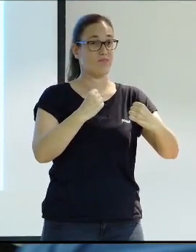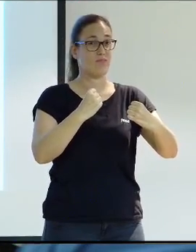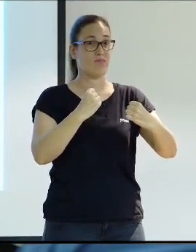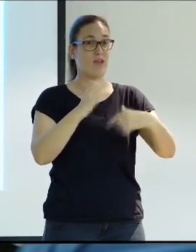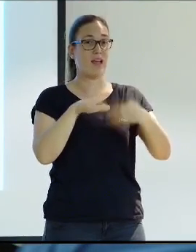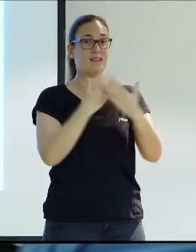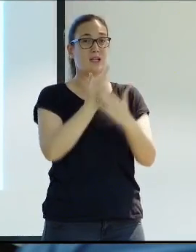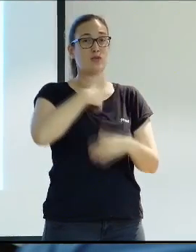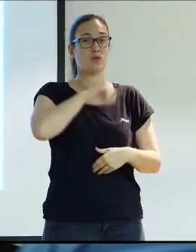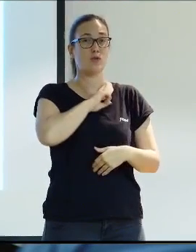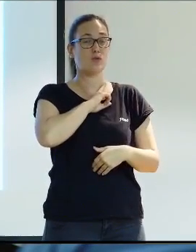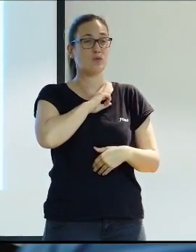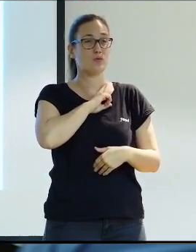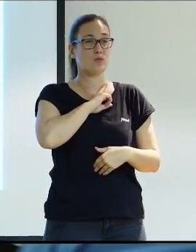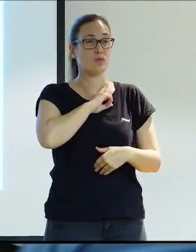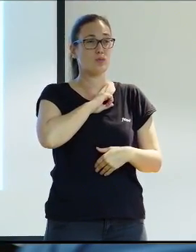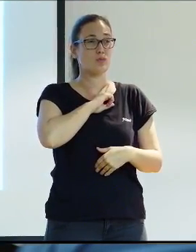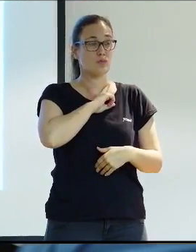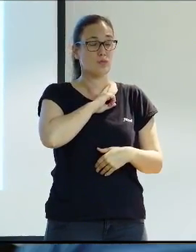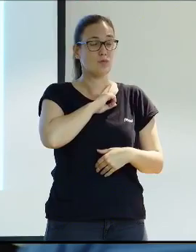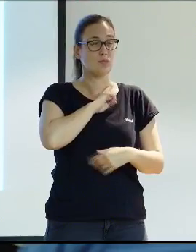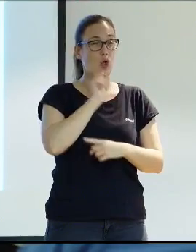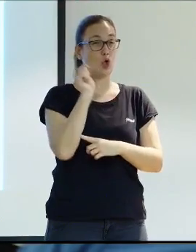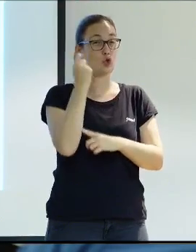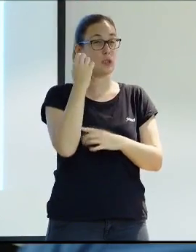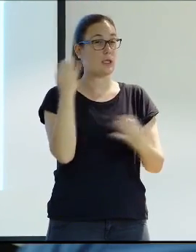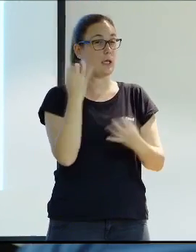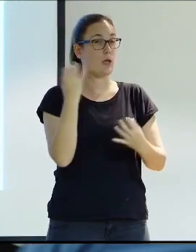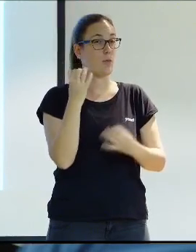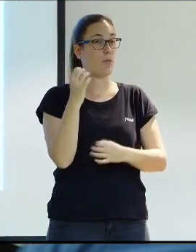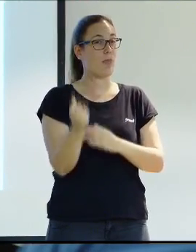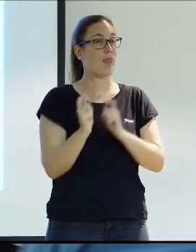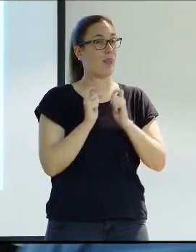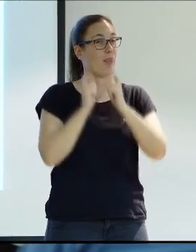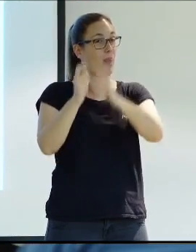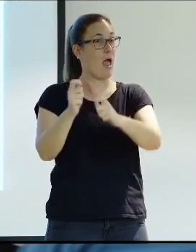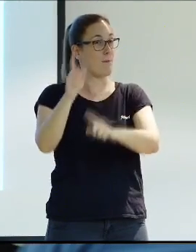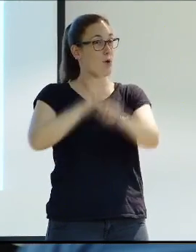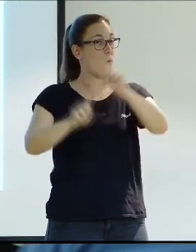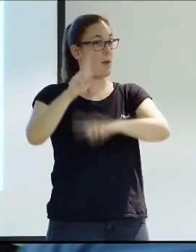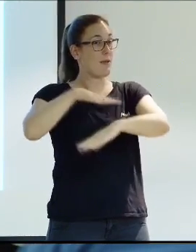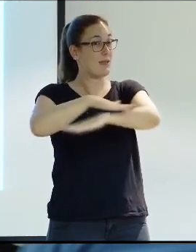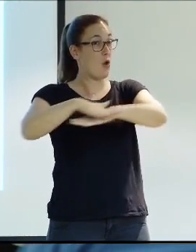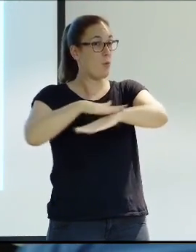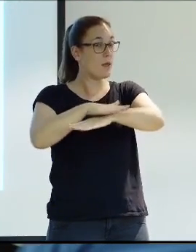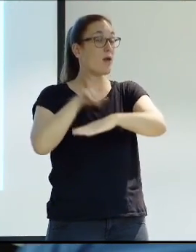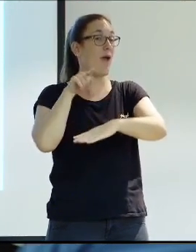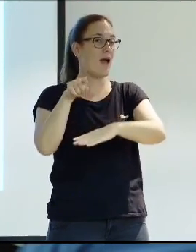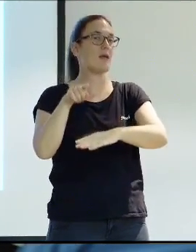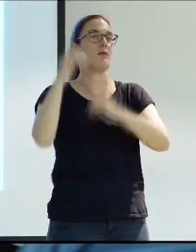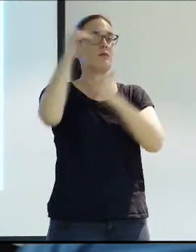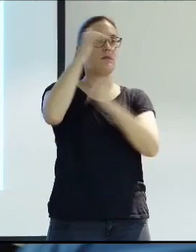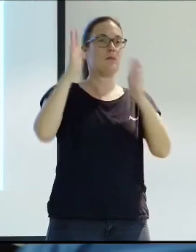until we become a problem for the government. And so, because